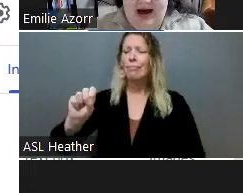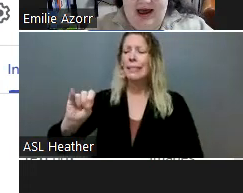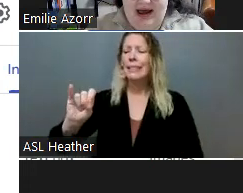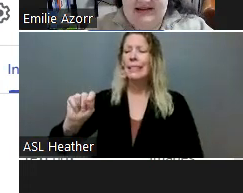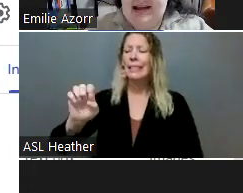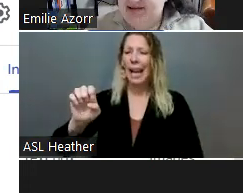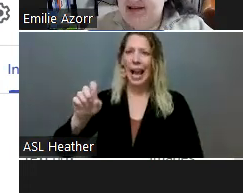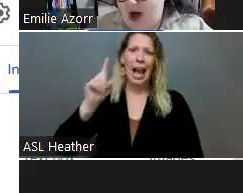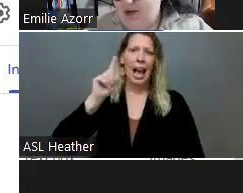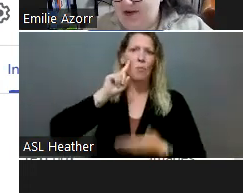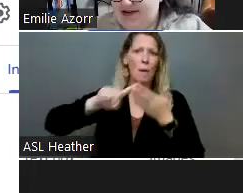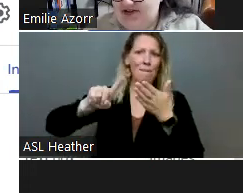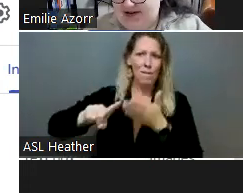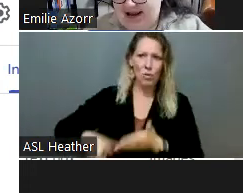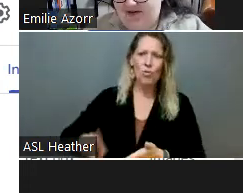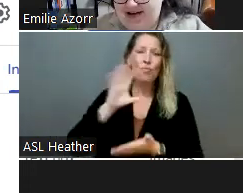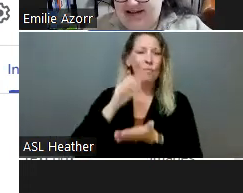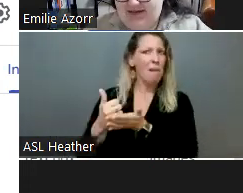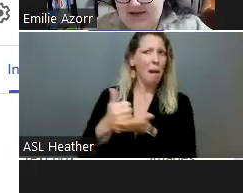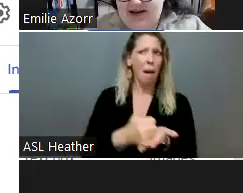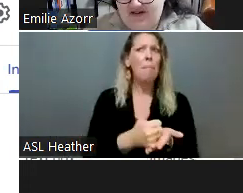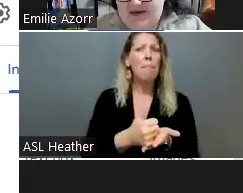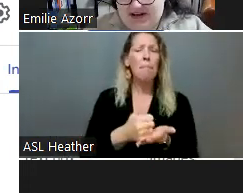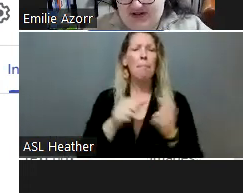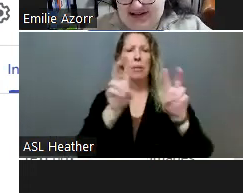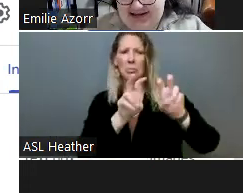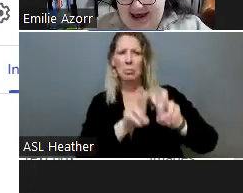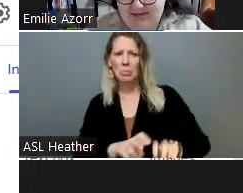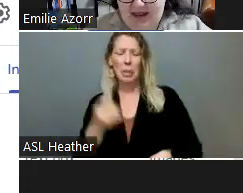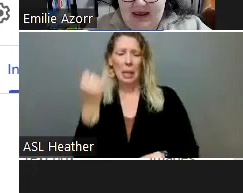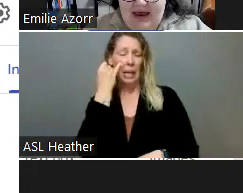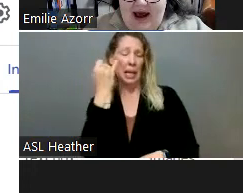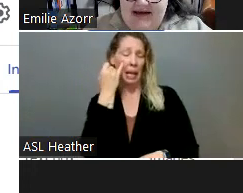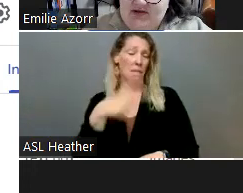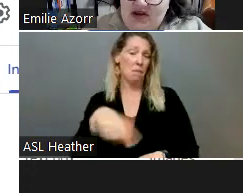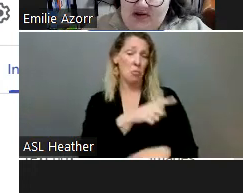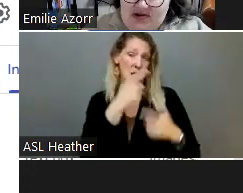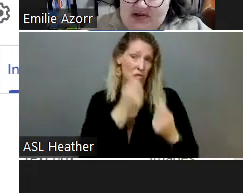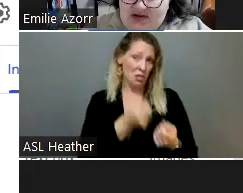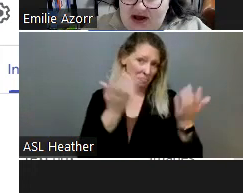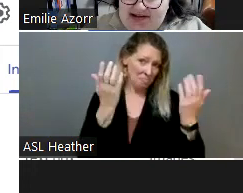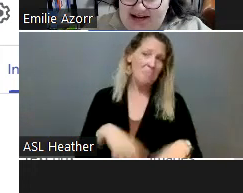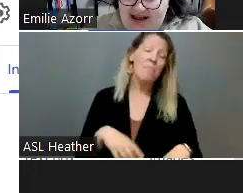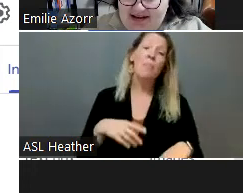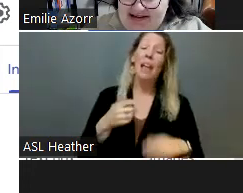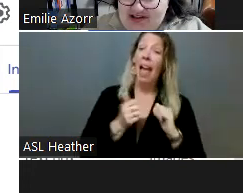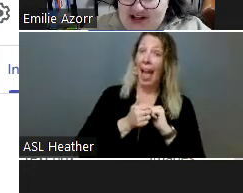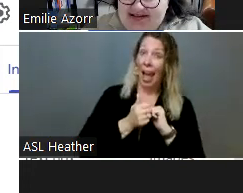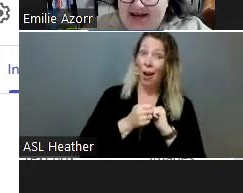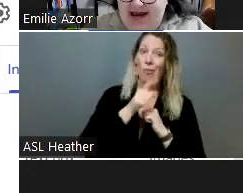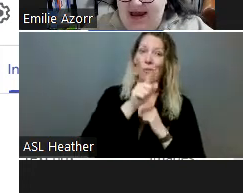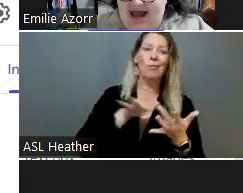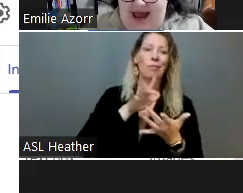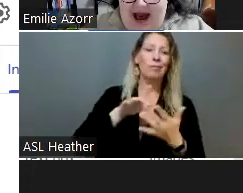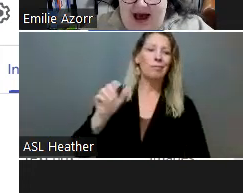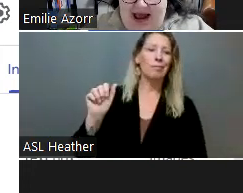come help you assess your site for accessibility if you'd be interested in that. So what you do is you'd contact Alex